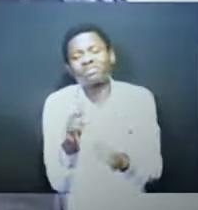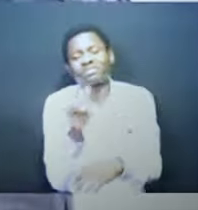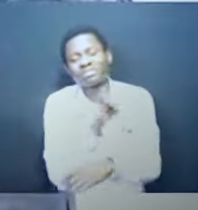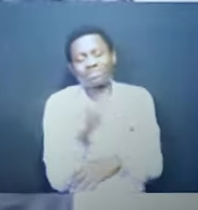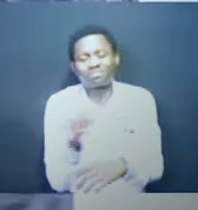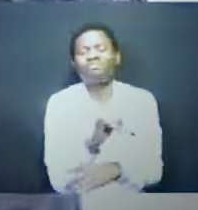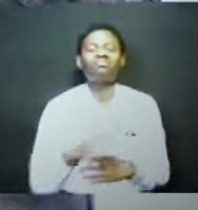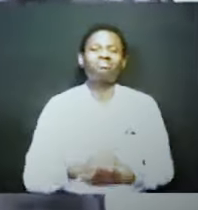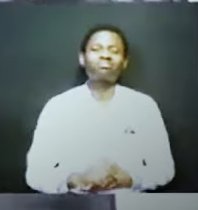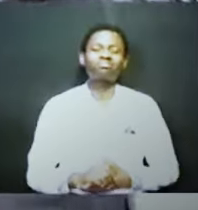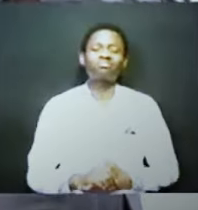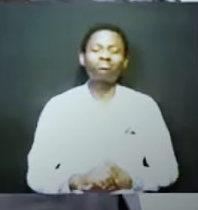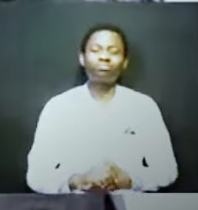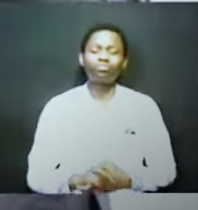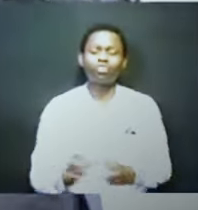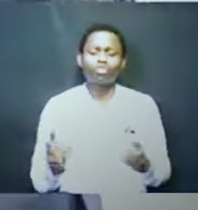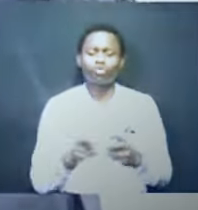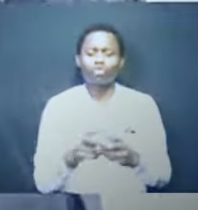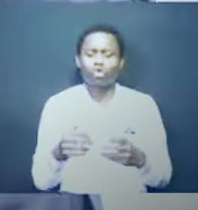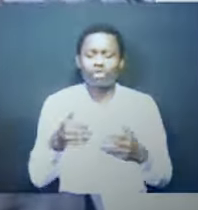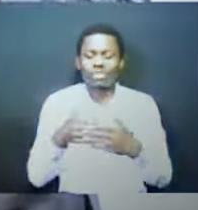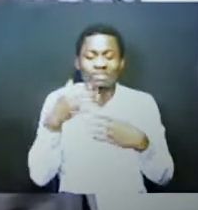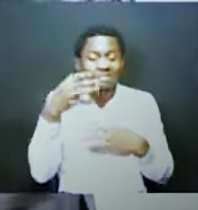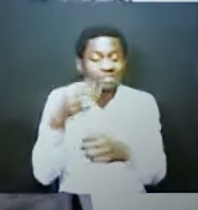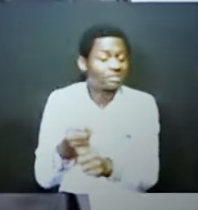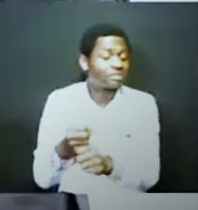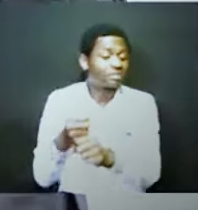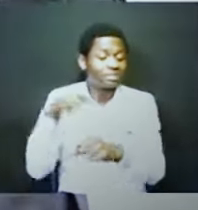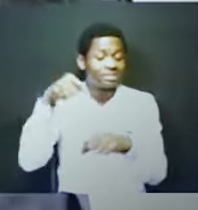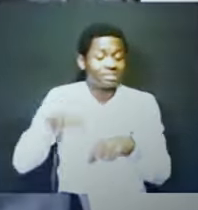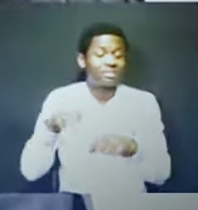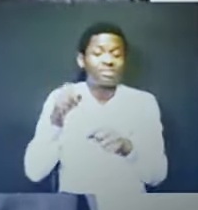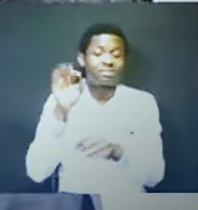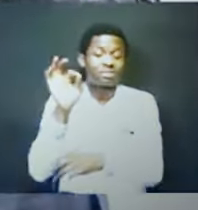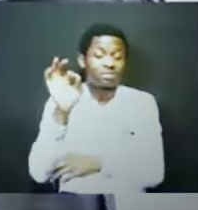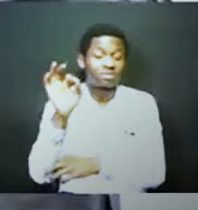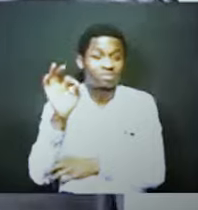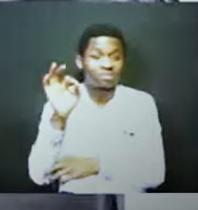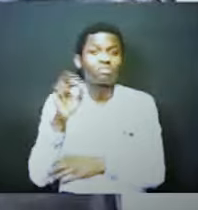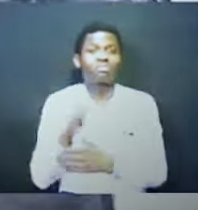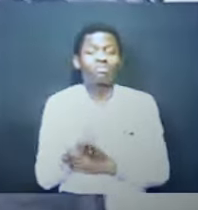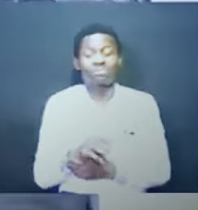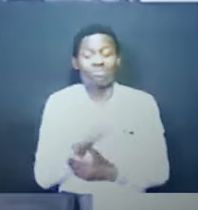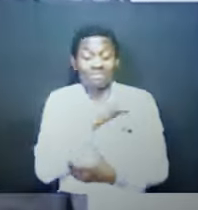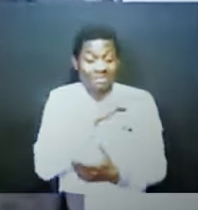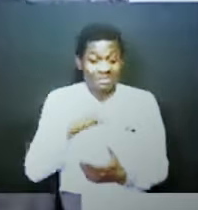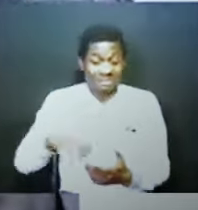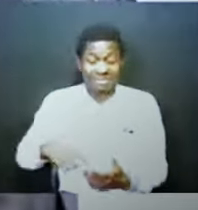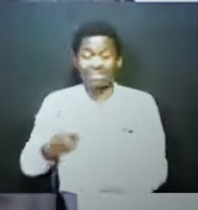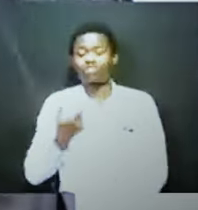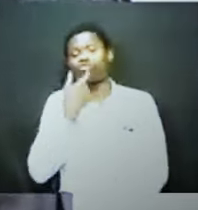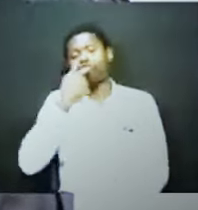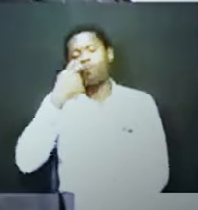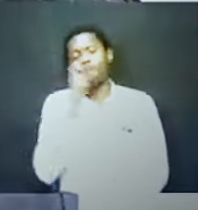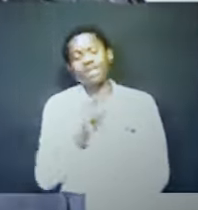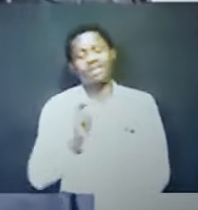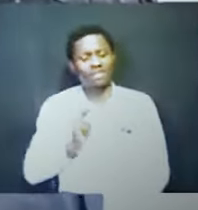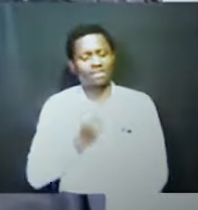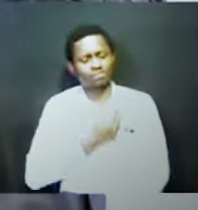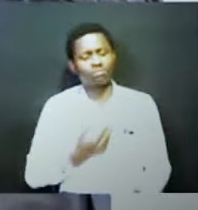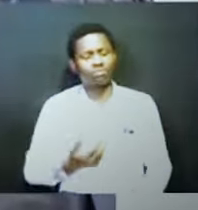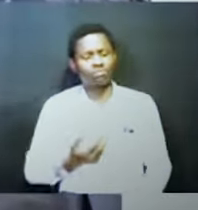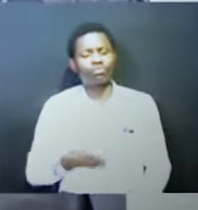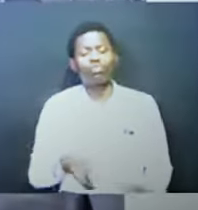To conclude tonight, brothers and sisters, Christ has commanded us to